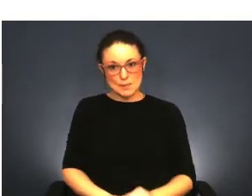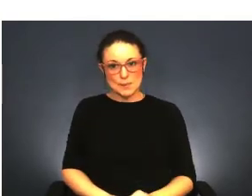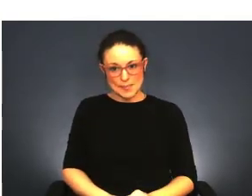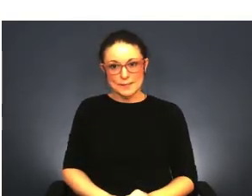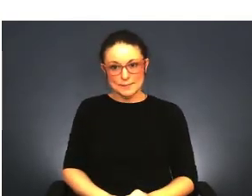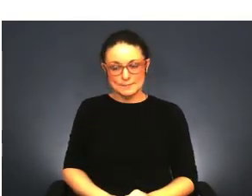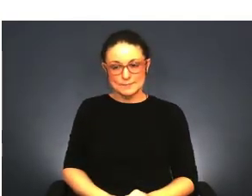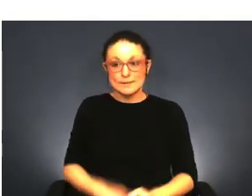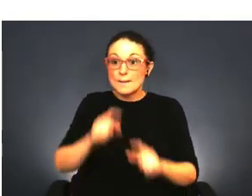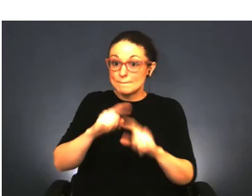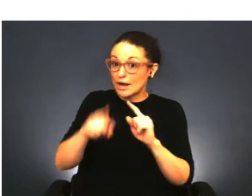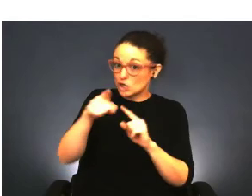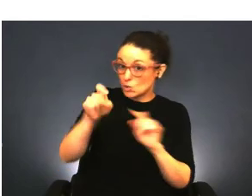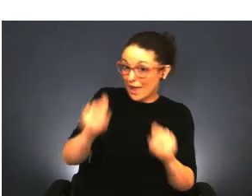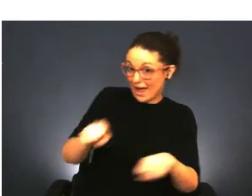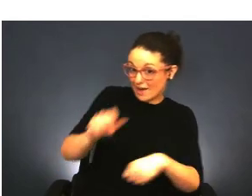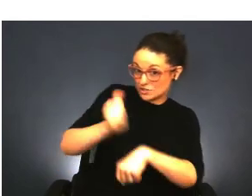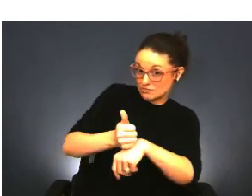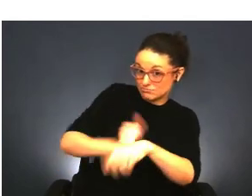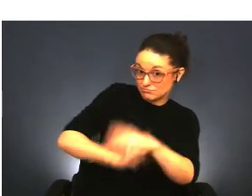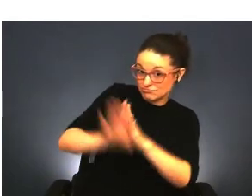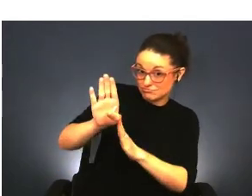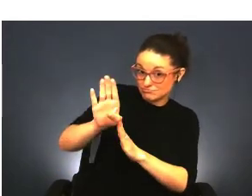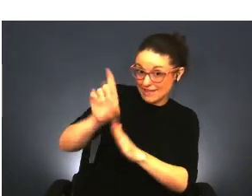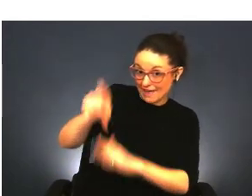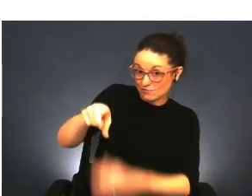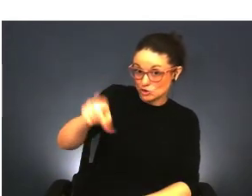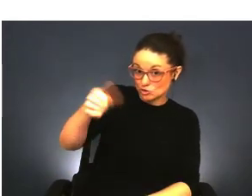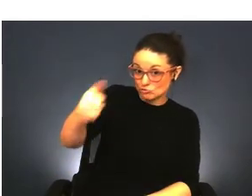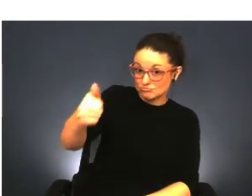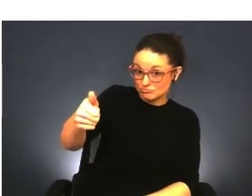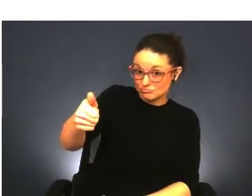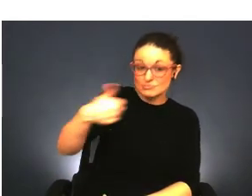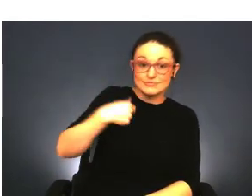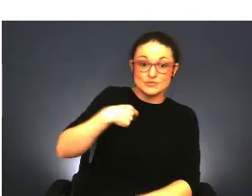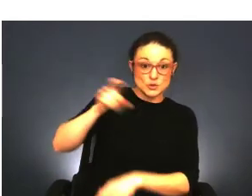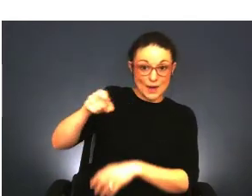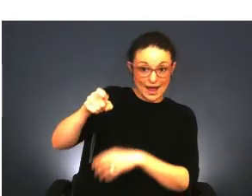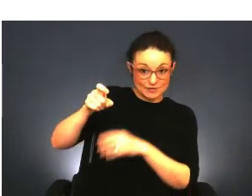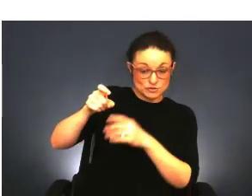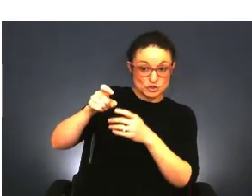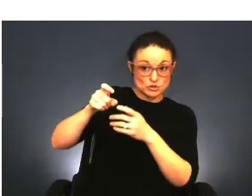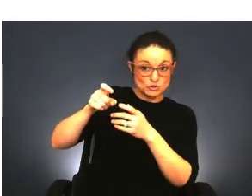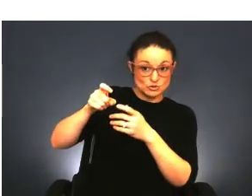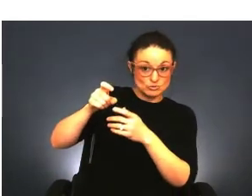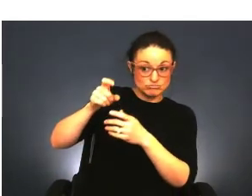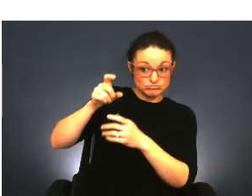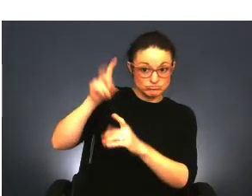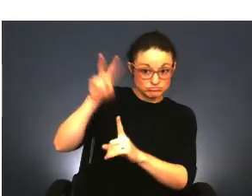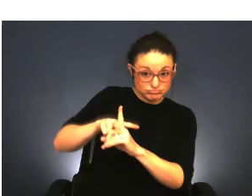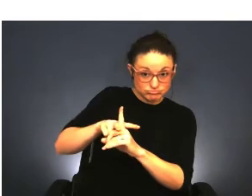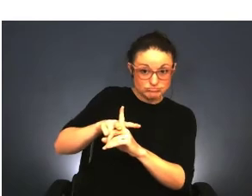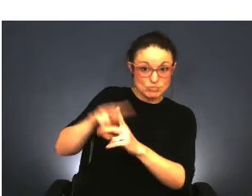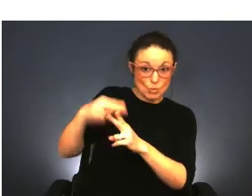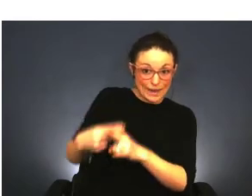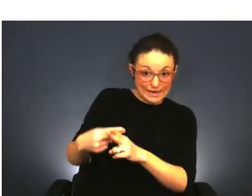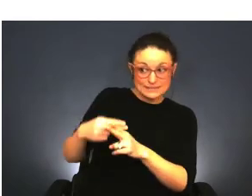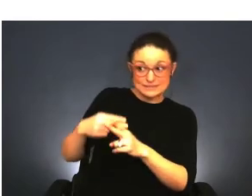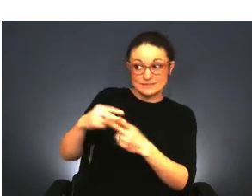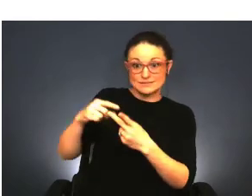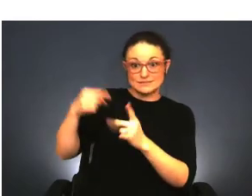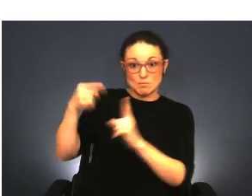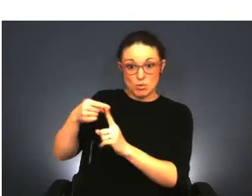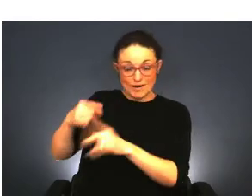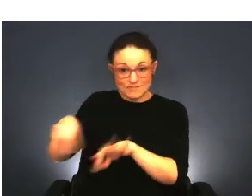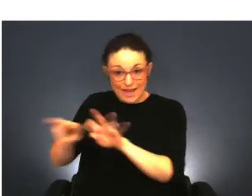have to create it. You have to assign the point value, or the weight rather, and then you